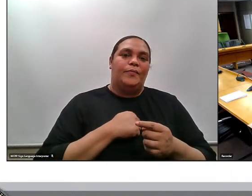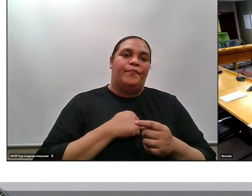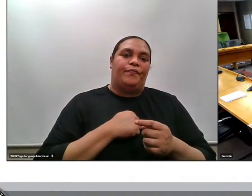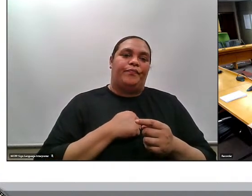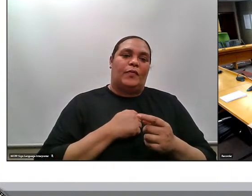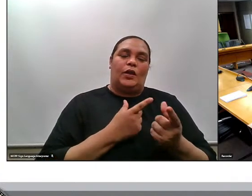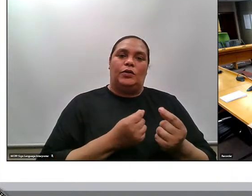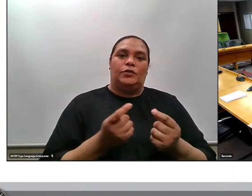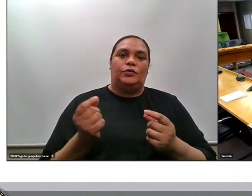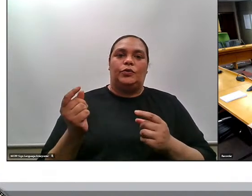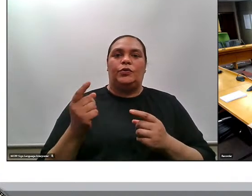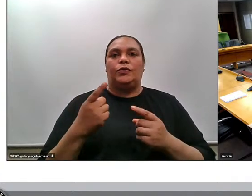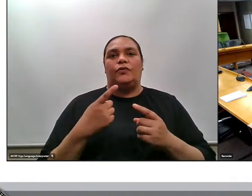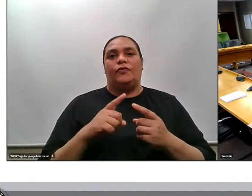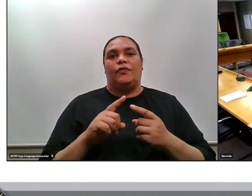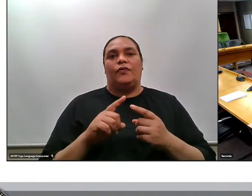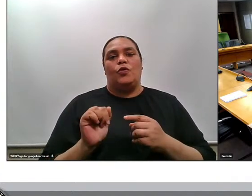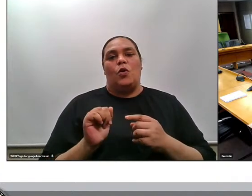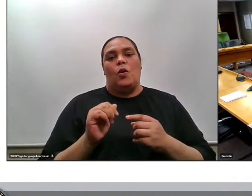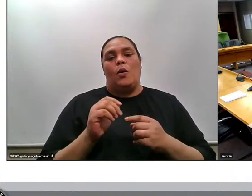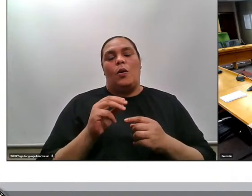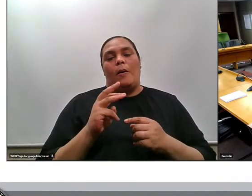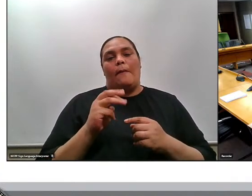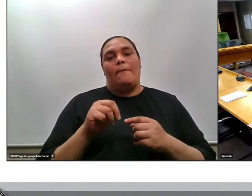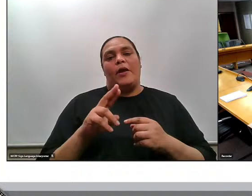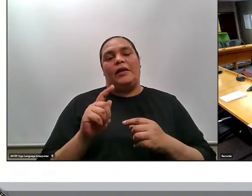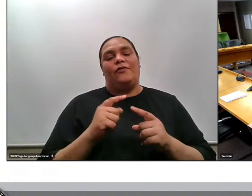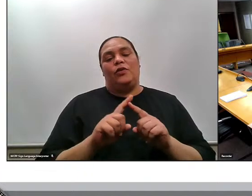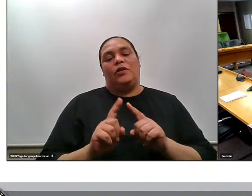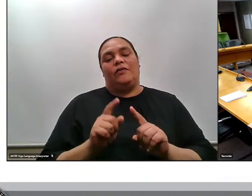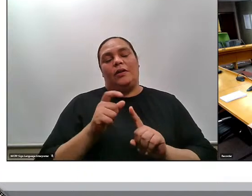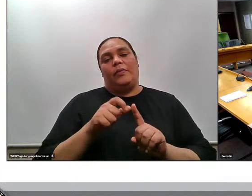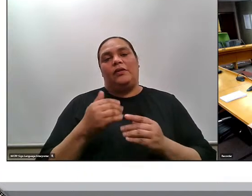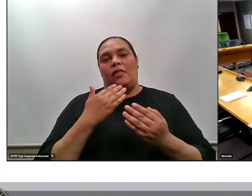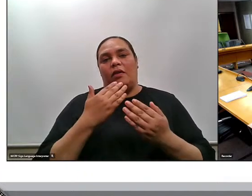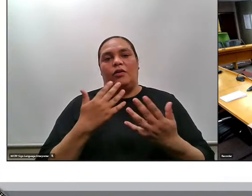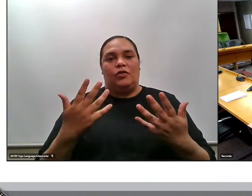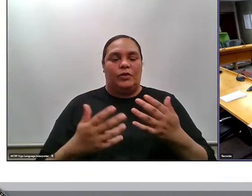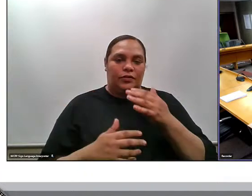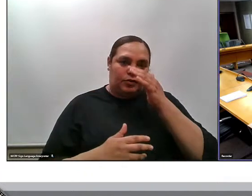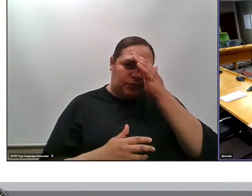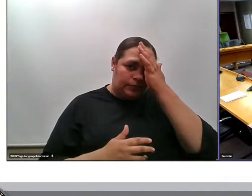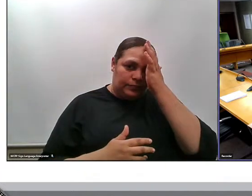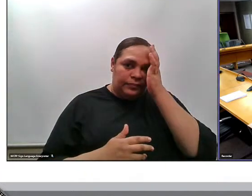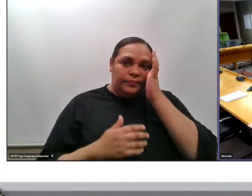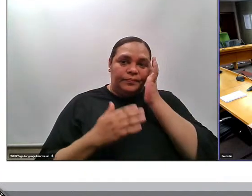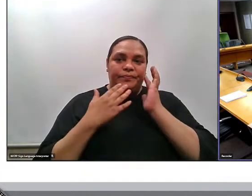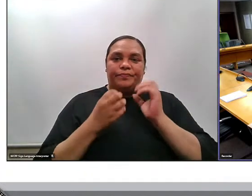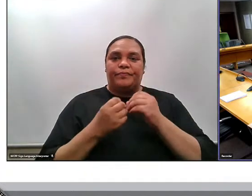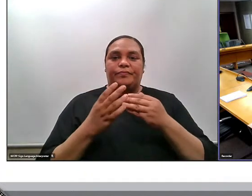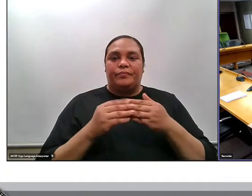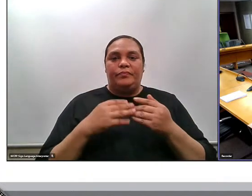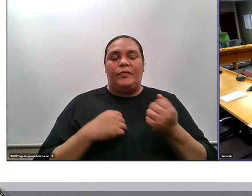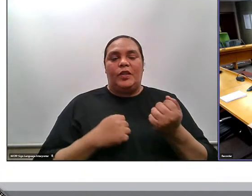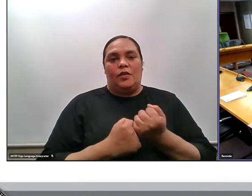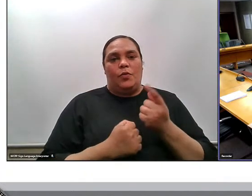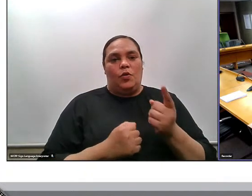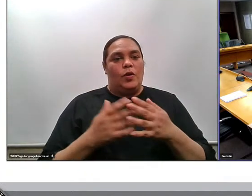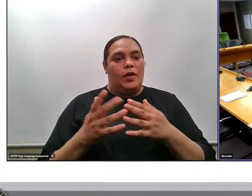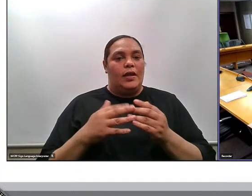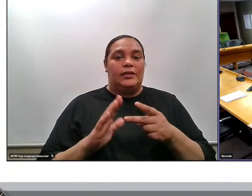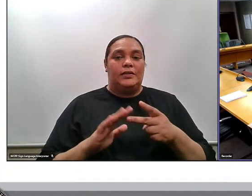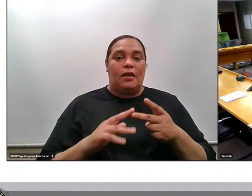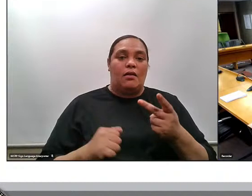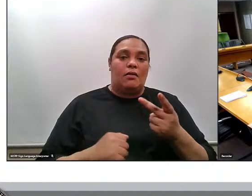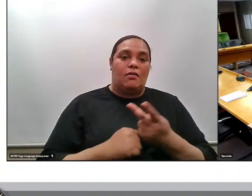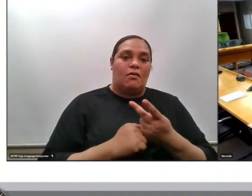adjudication of the merits of the various candidates. Thank you. Thank you, Member. I would support that. Are there any